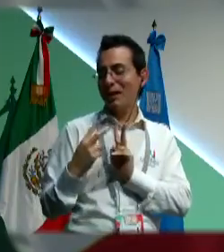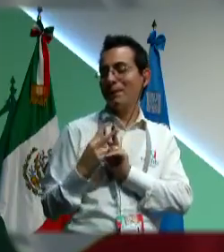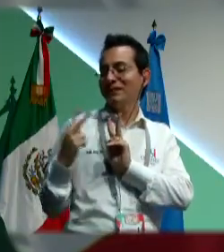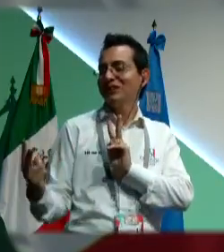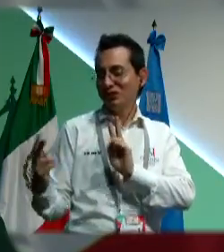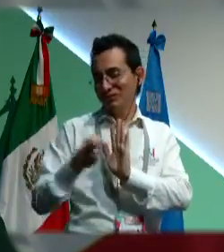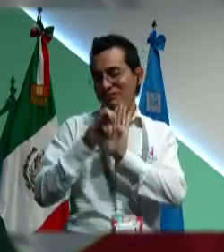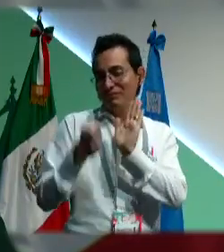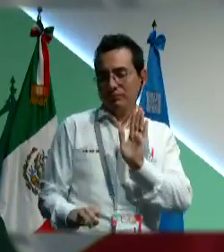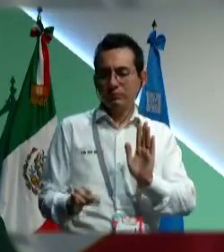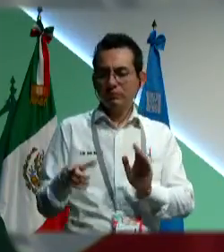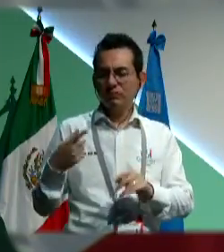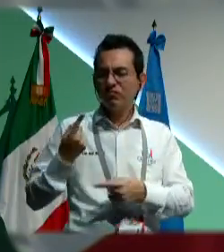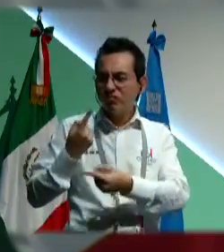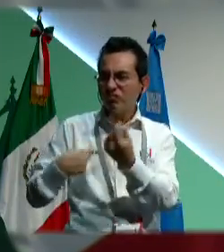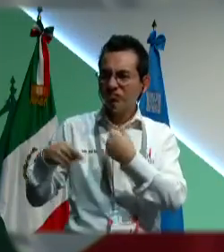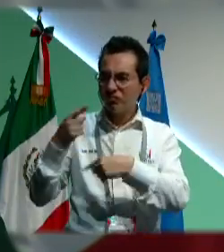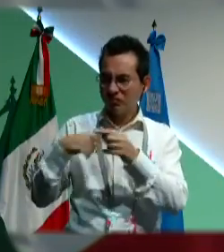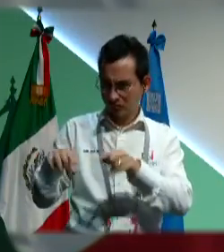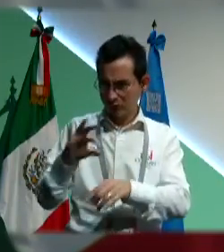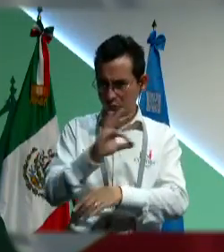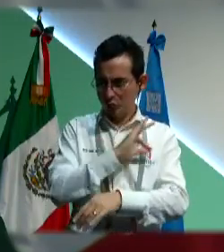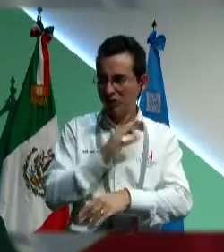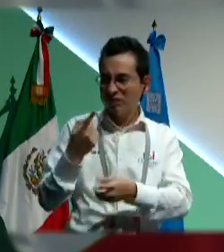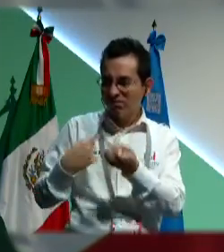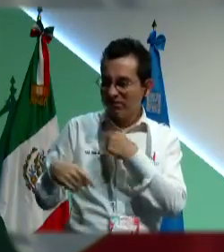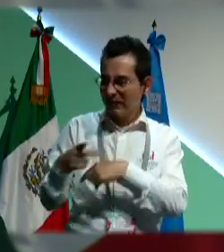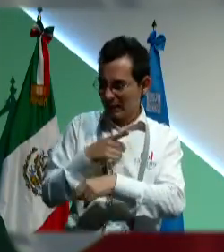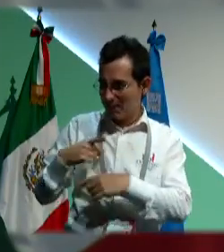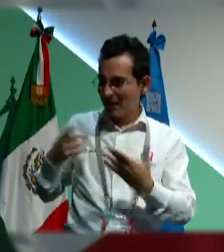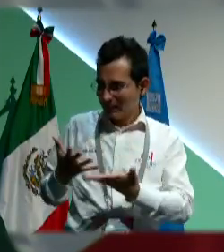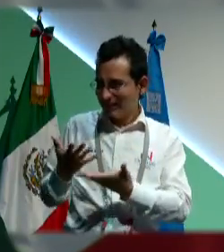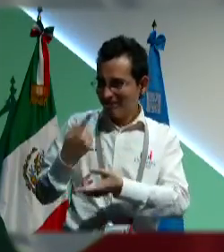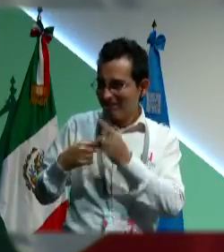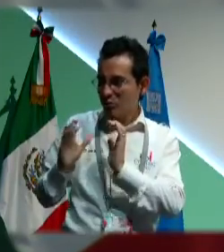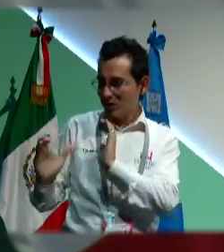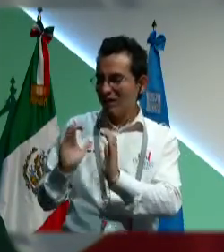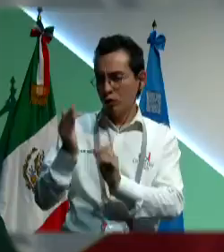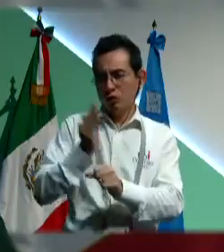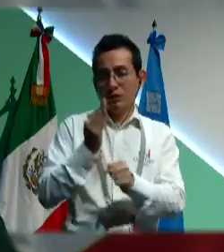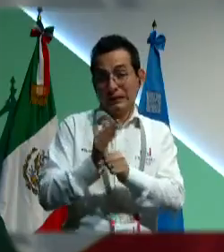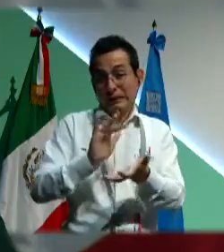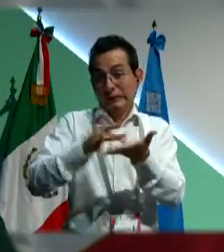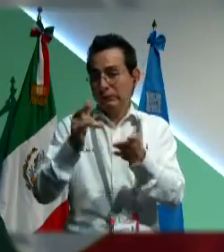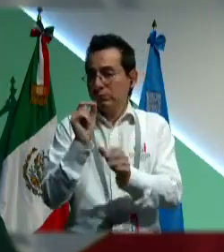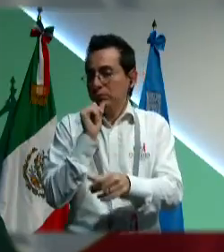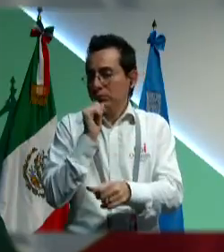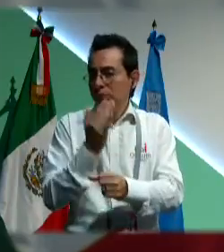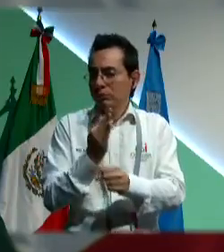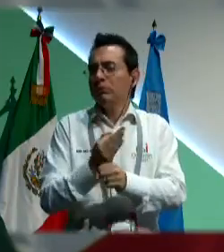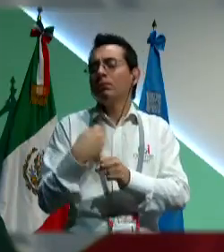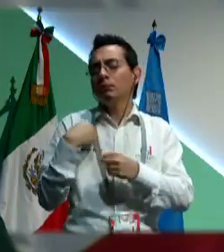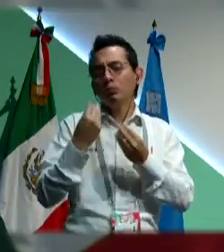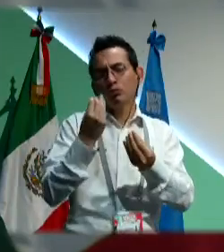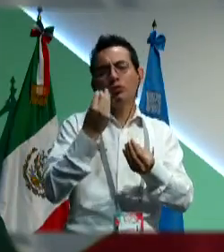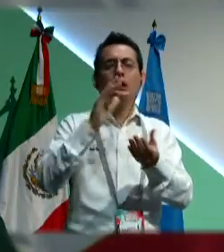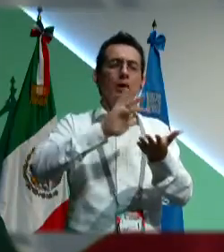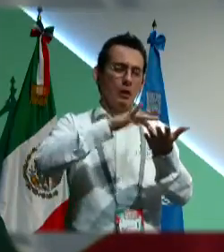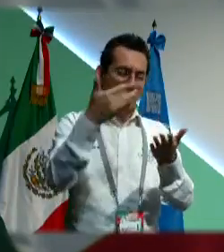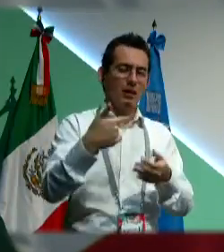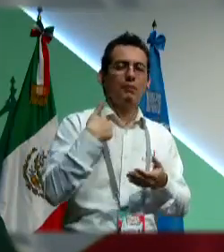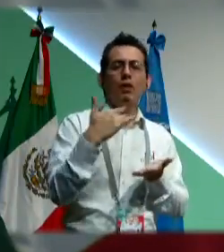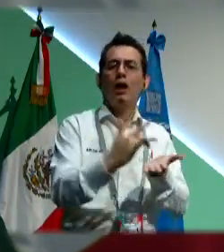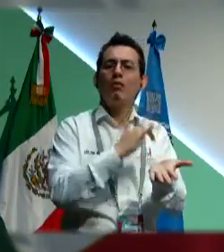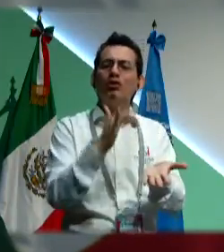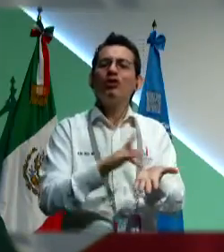Friends, before I say thank you, I would like to lend my voice of support to the statement issued by my Mexican civil society colleagues